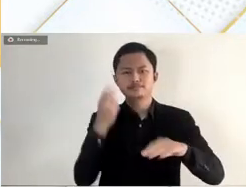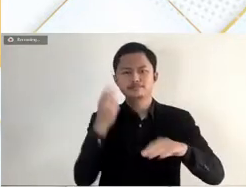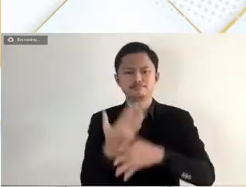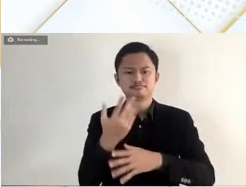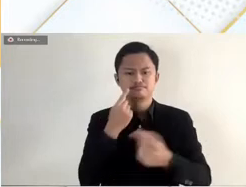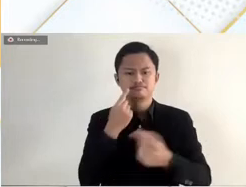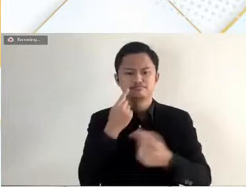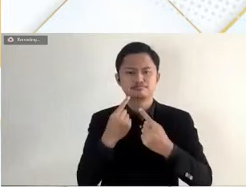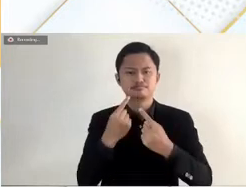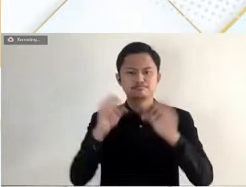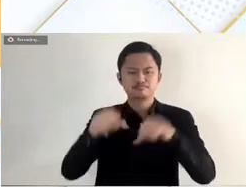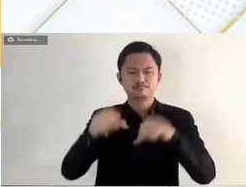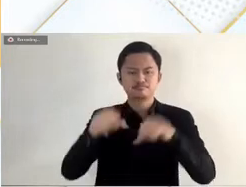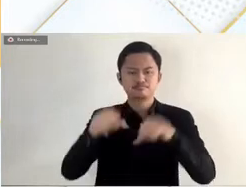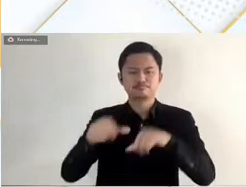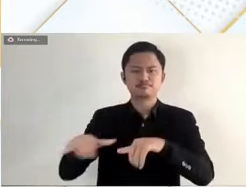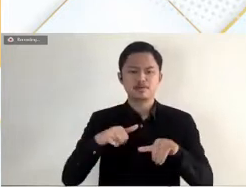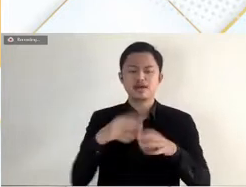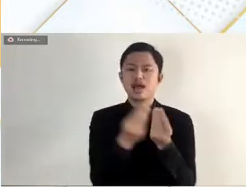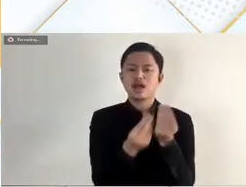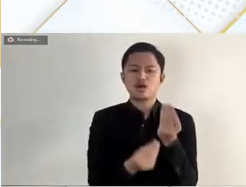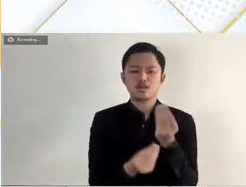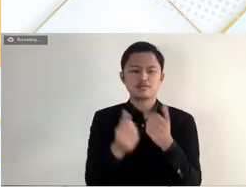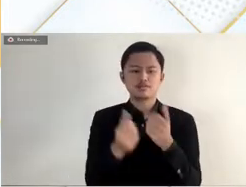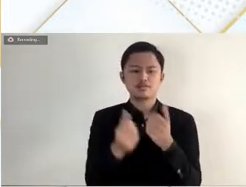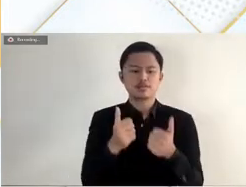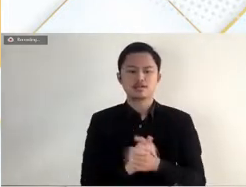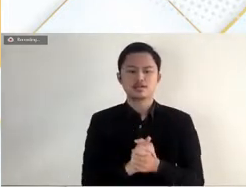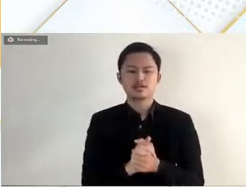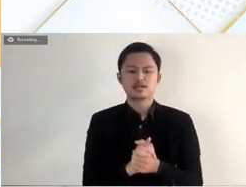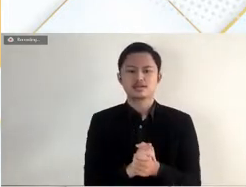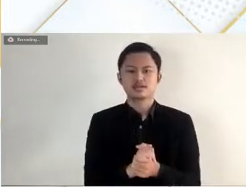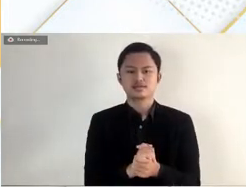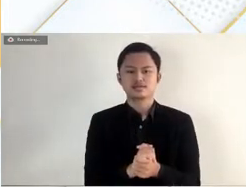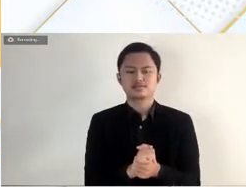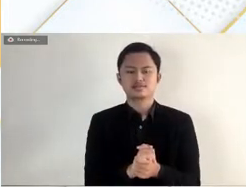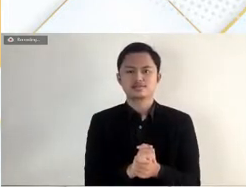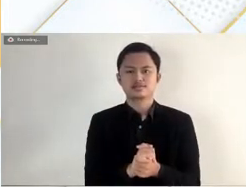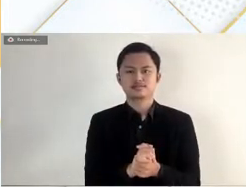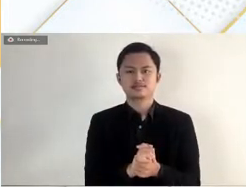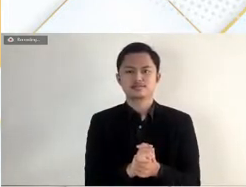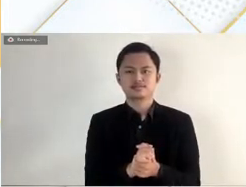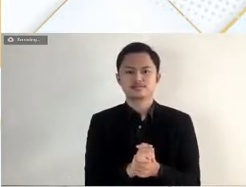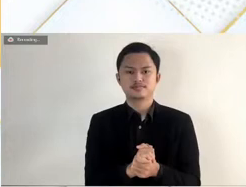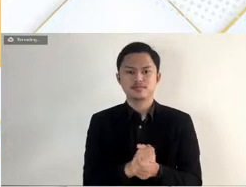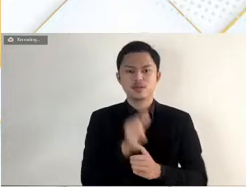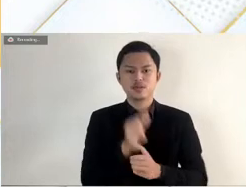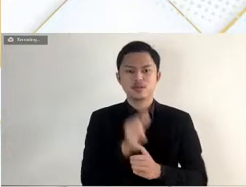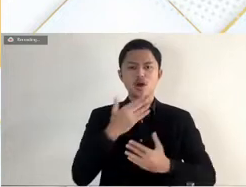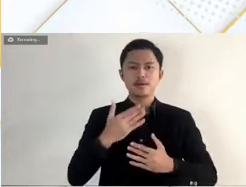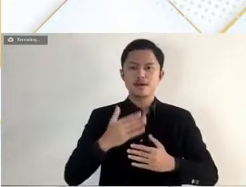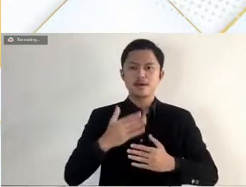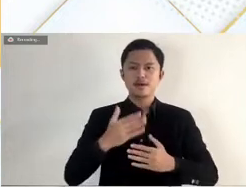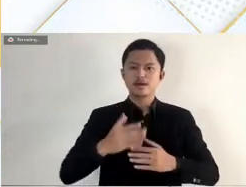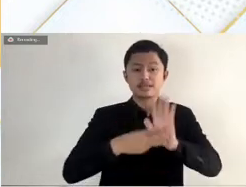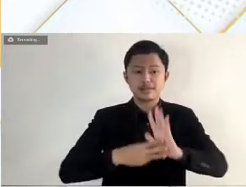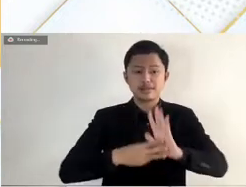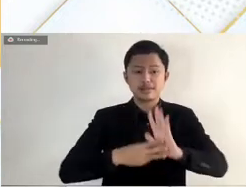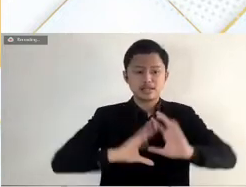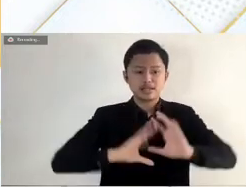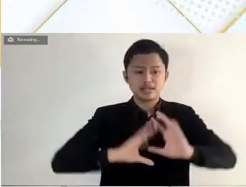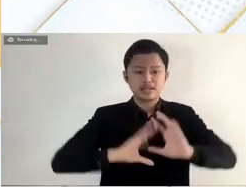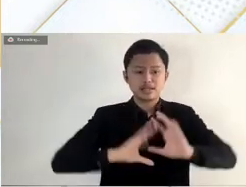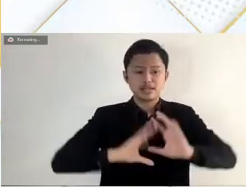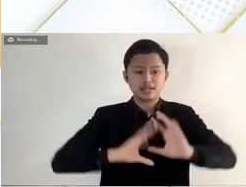non-permanent memberships may well present us with new and fresh avenues for global conflicts and solutions.